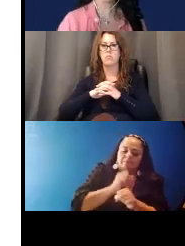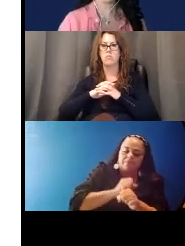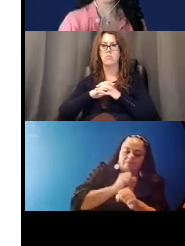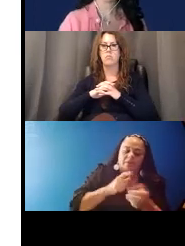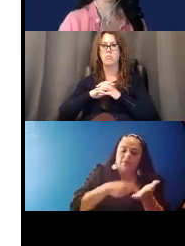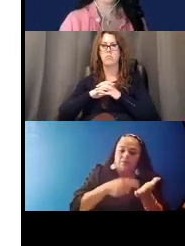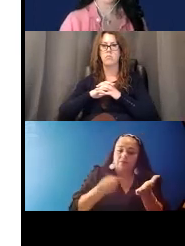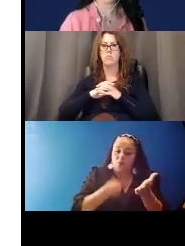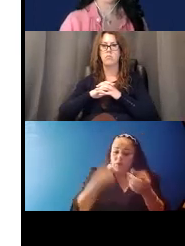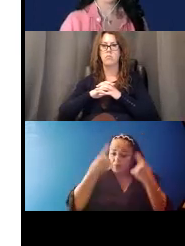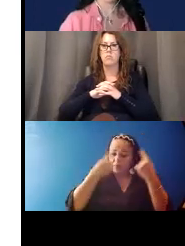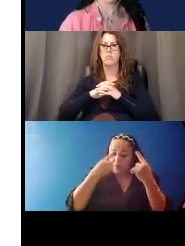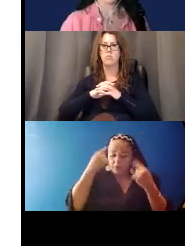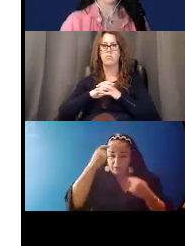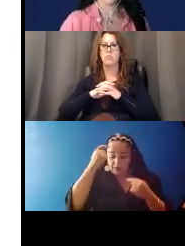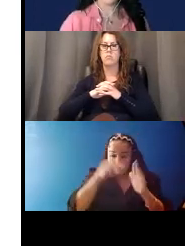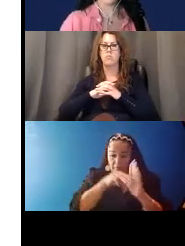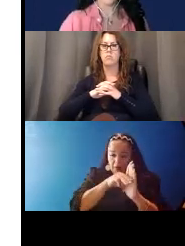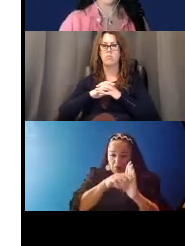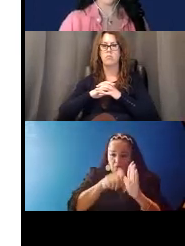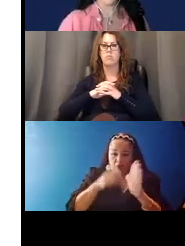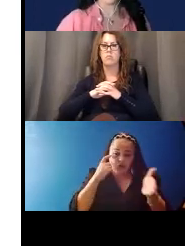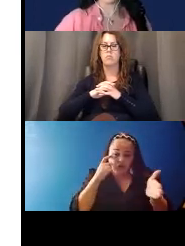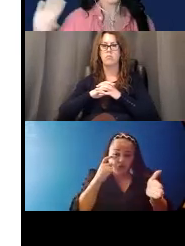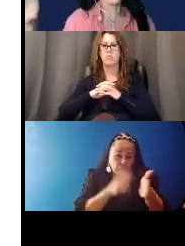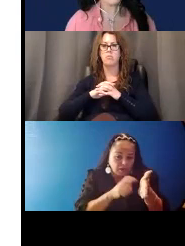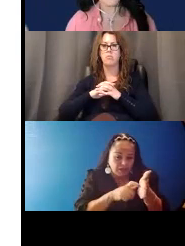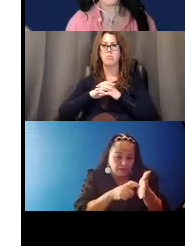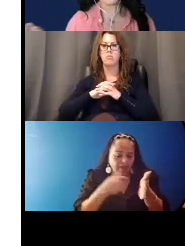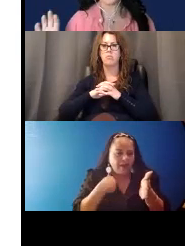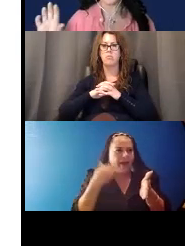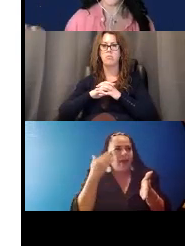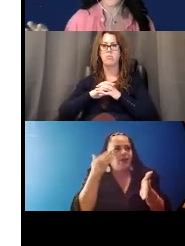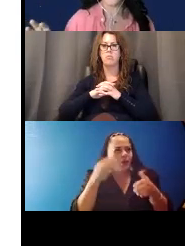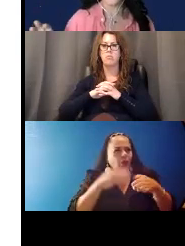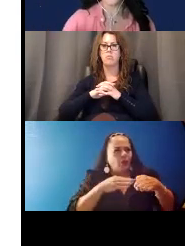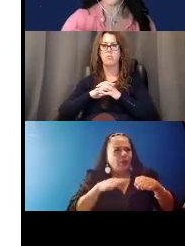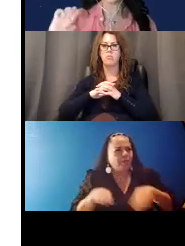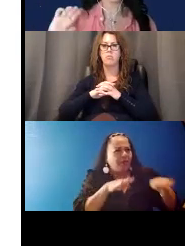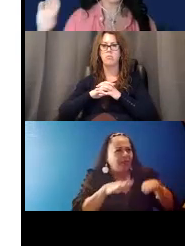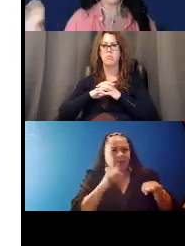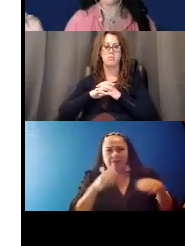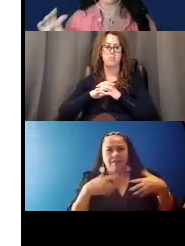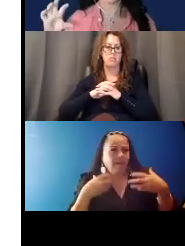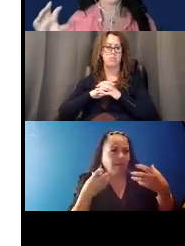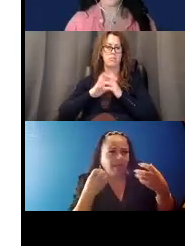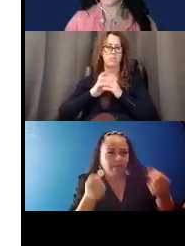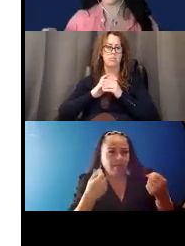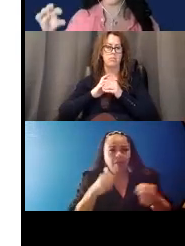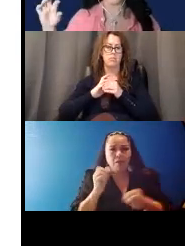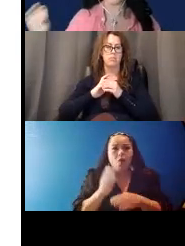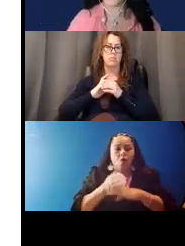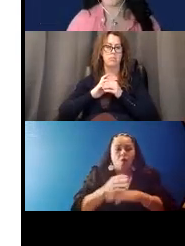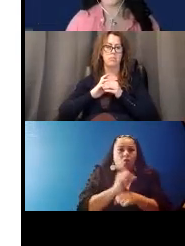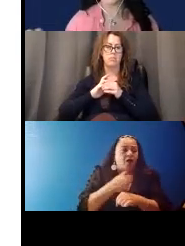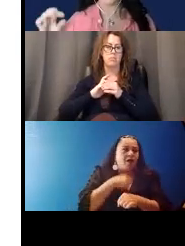think about our mental models, we have to reckon with, okay, I know these behaviors are not healthy, right? I know I'm maybe overworking, not eating